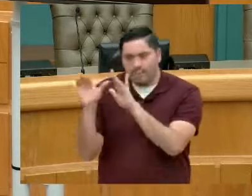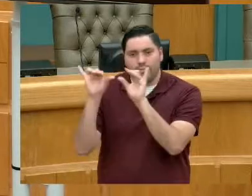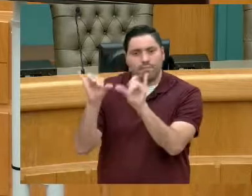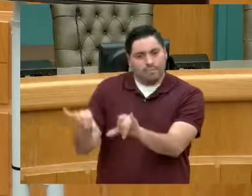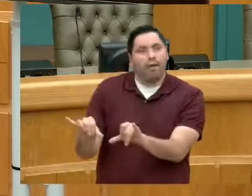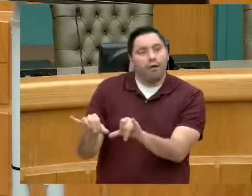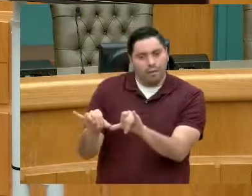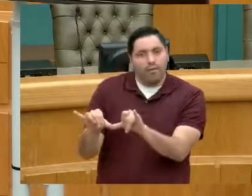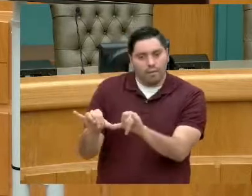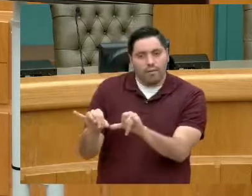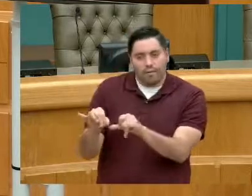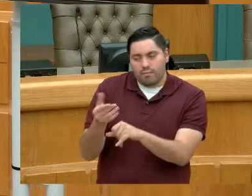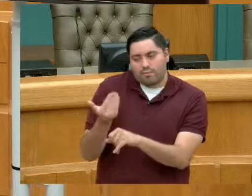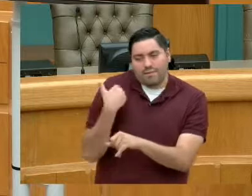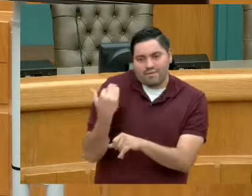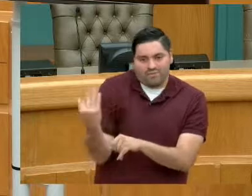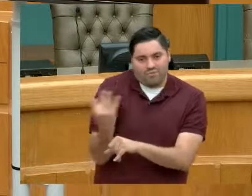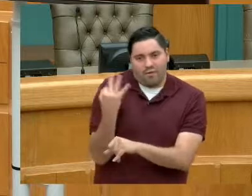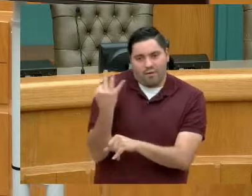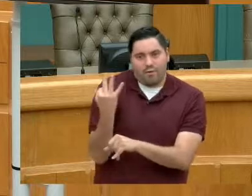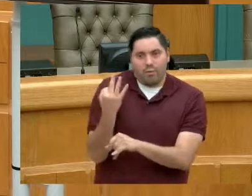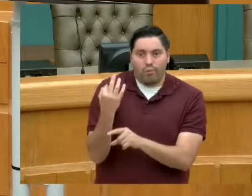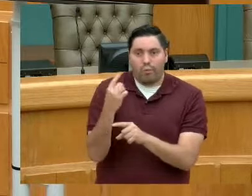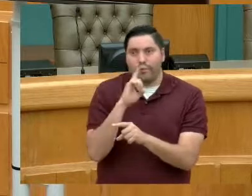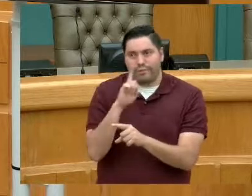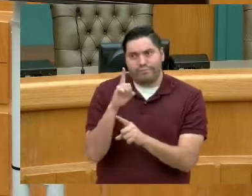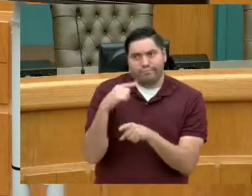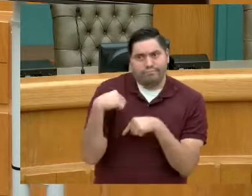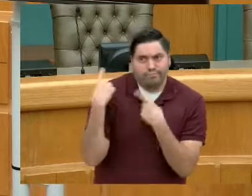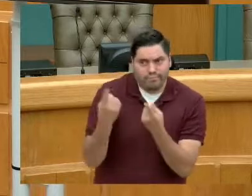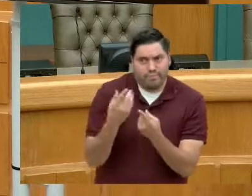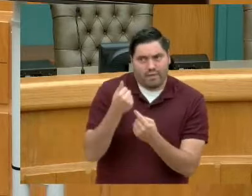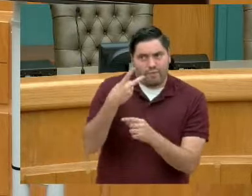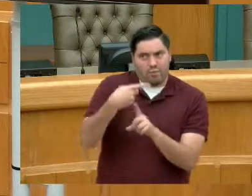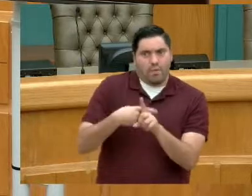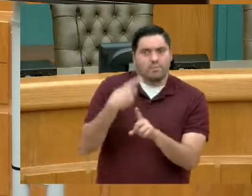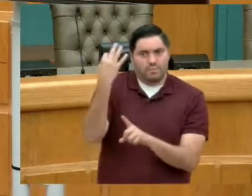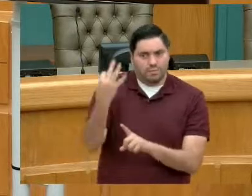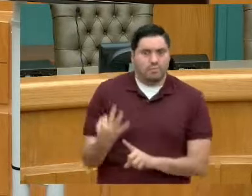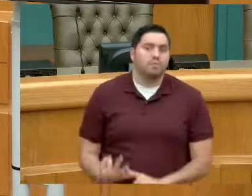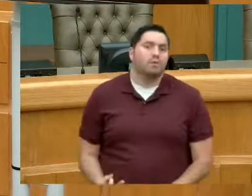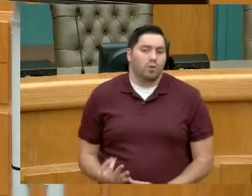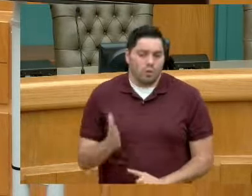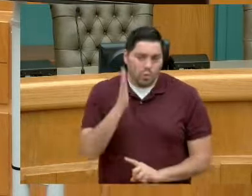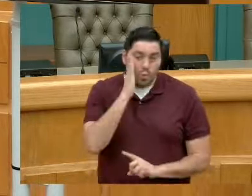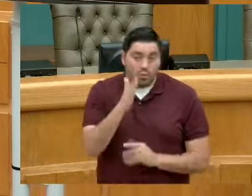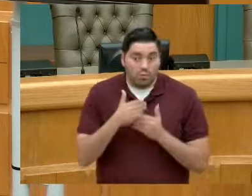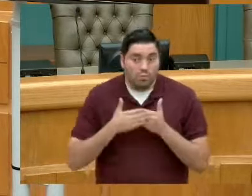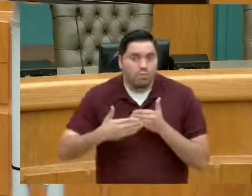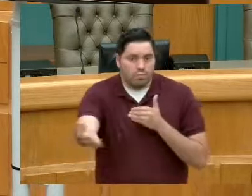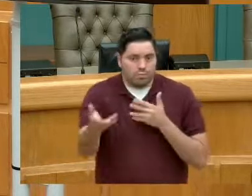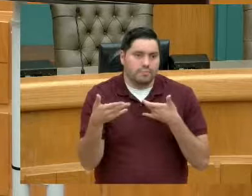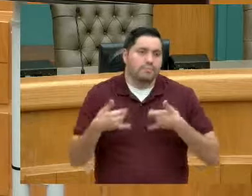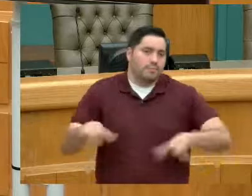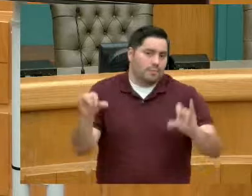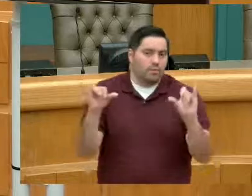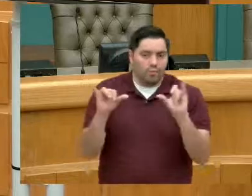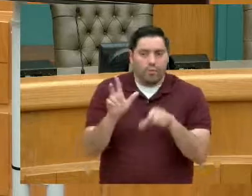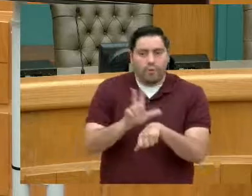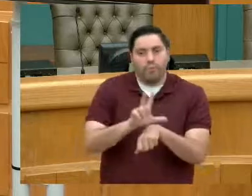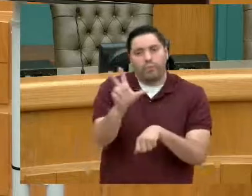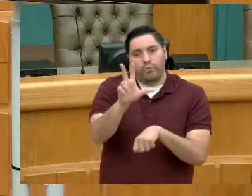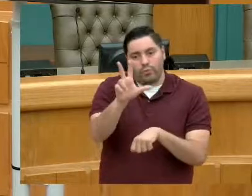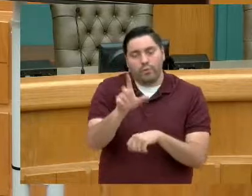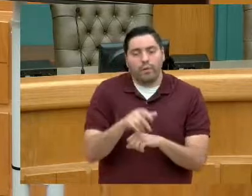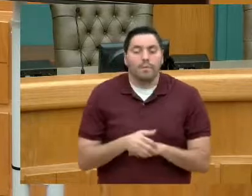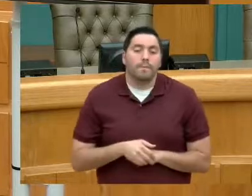other observations that they've been providing for a couple of months now, and they'll continue to do that on Friday at 3 o'clock.